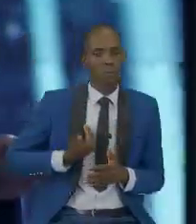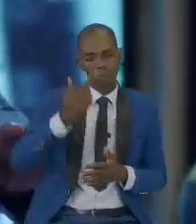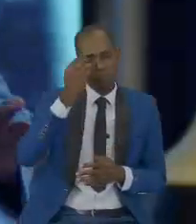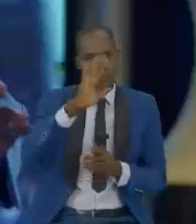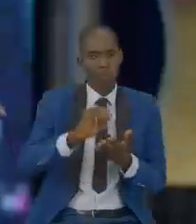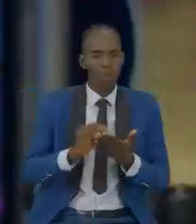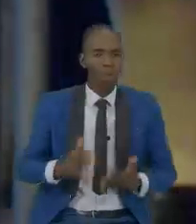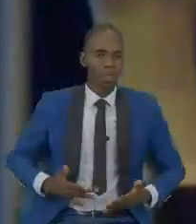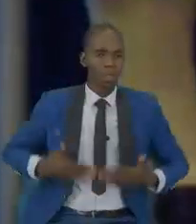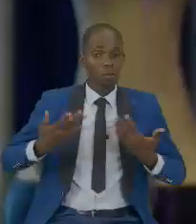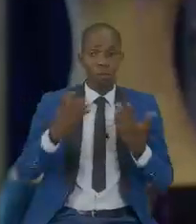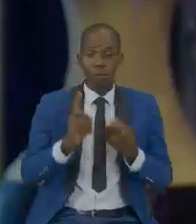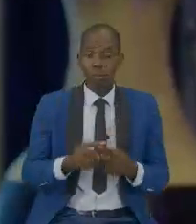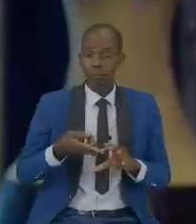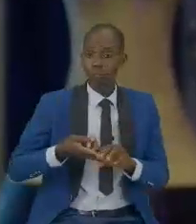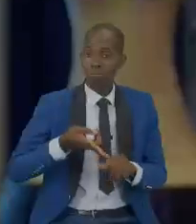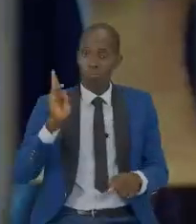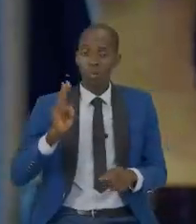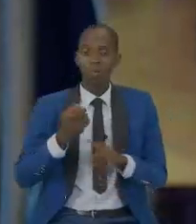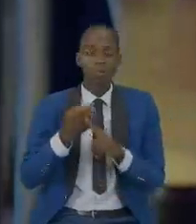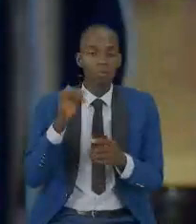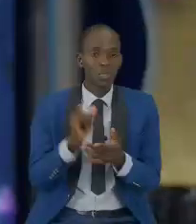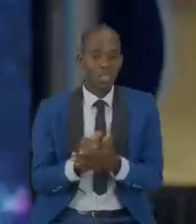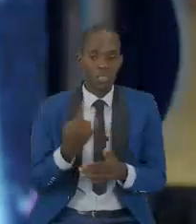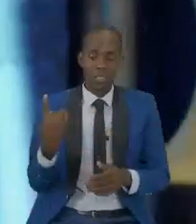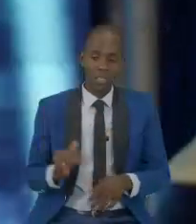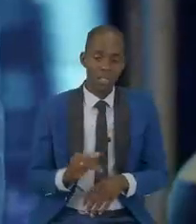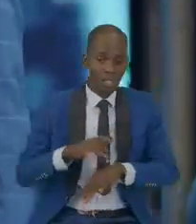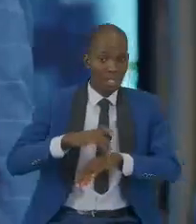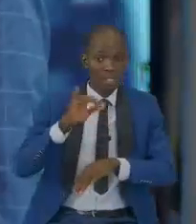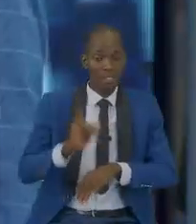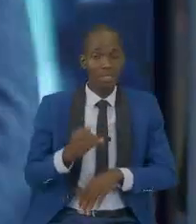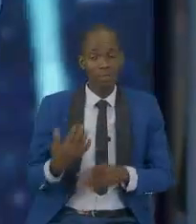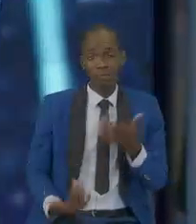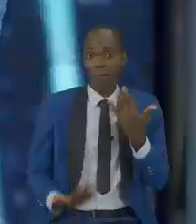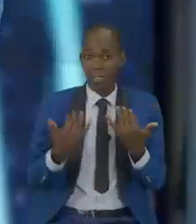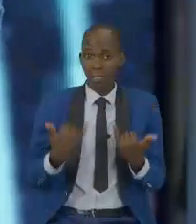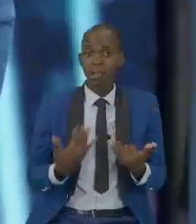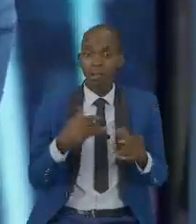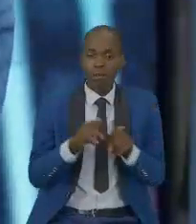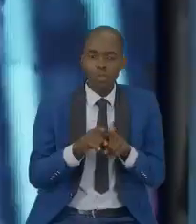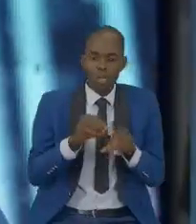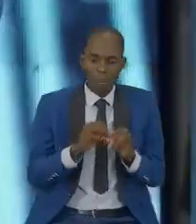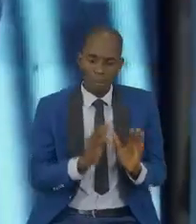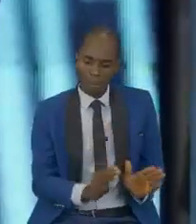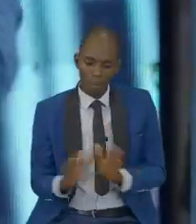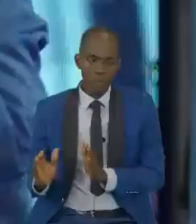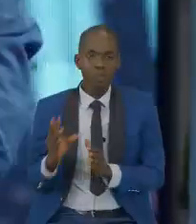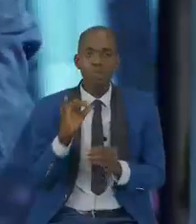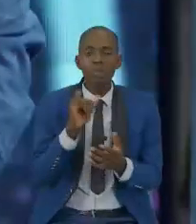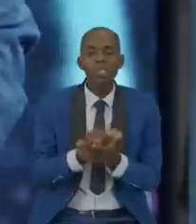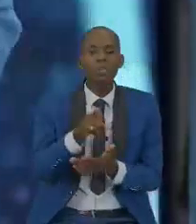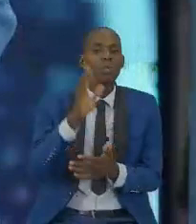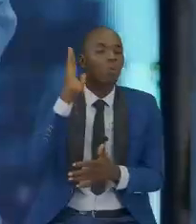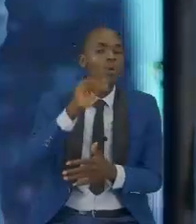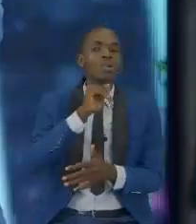out of the earthly furnace now, and also in preparation, in readiness, that you will not get into